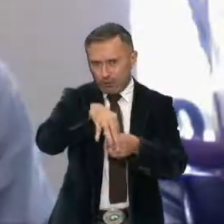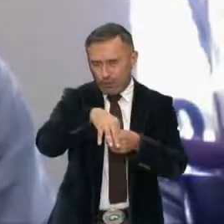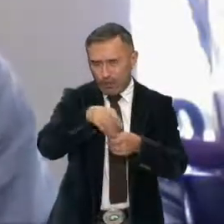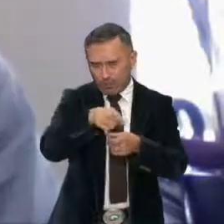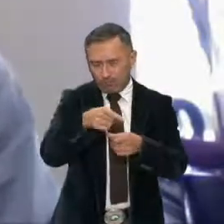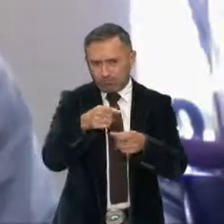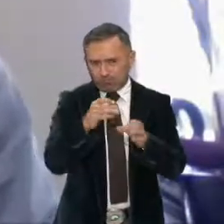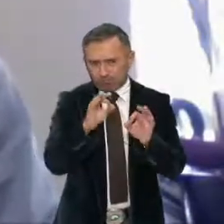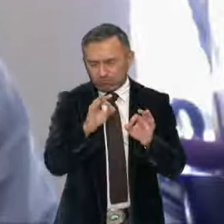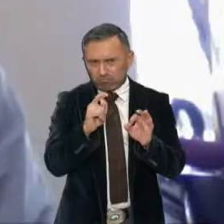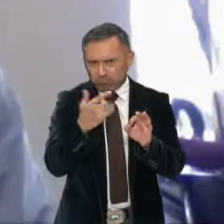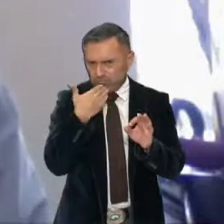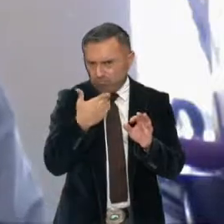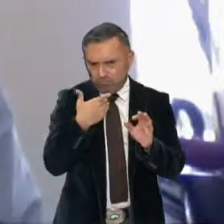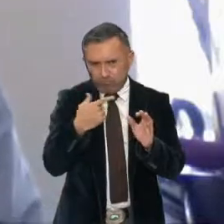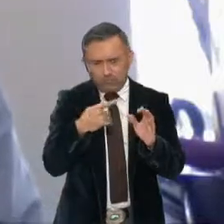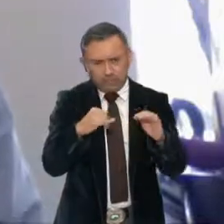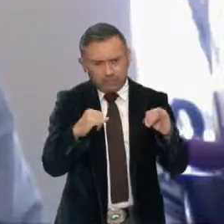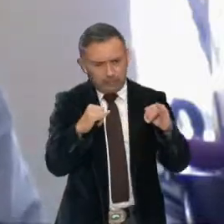justice processes,